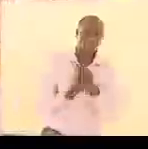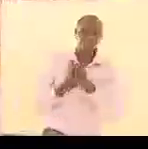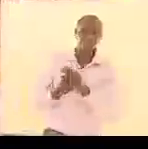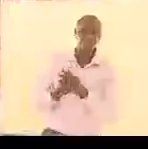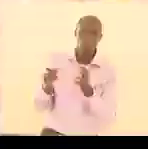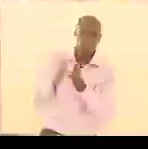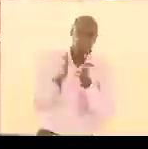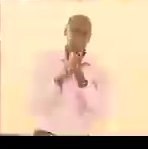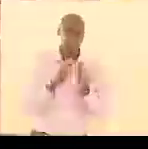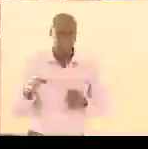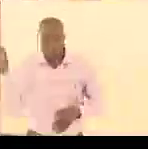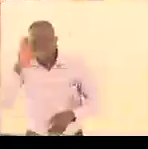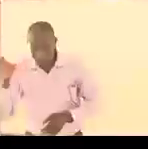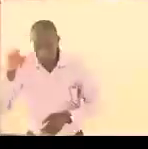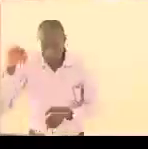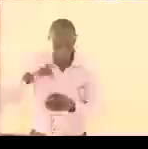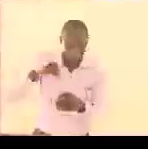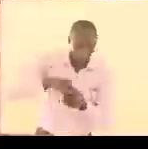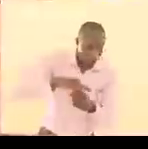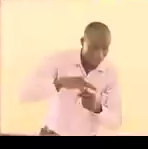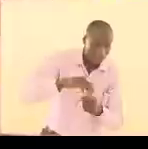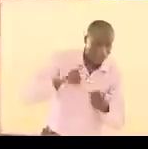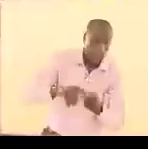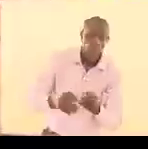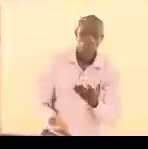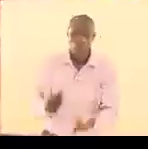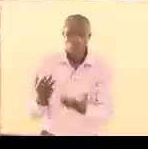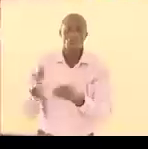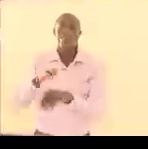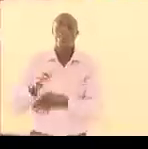isn't it? And look for kerosene to put to burn it.